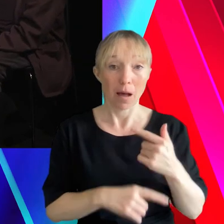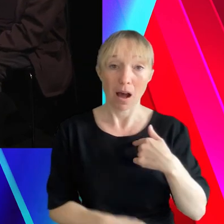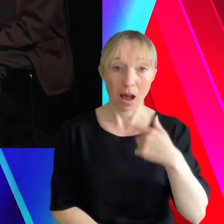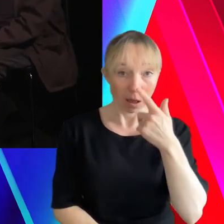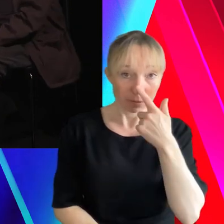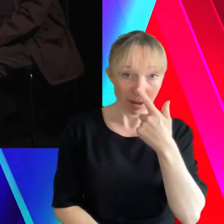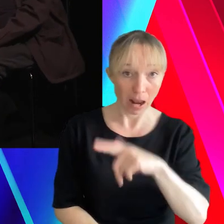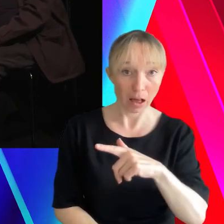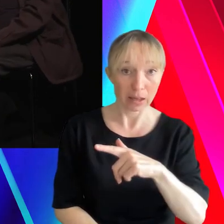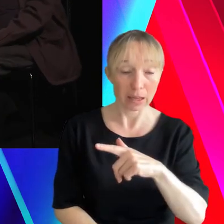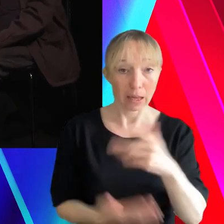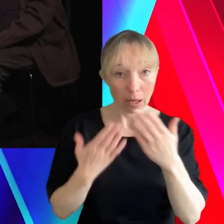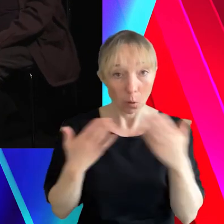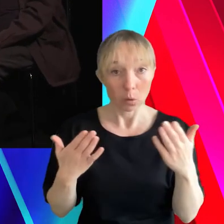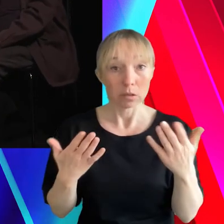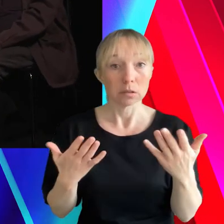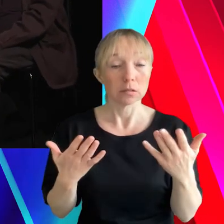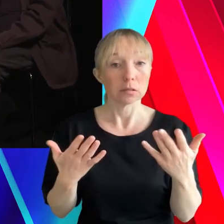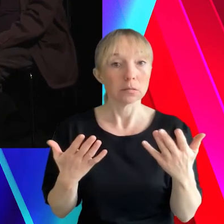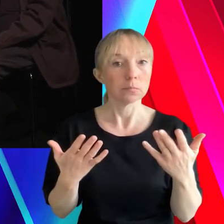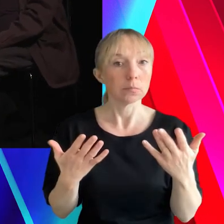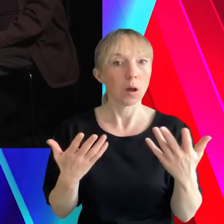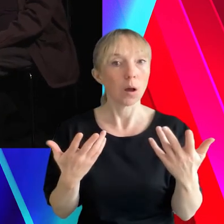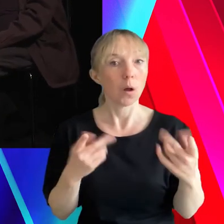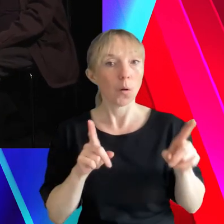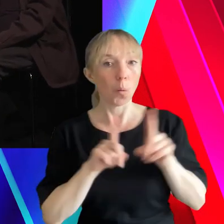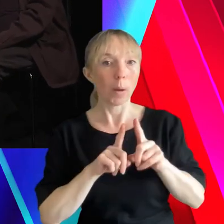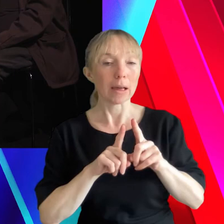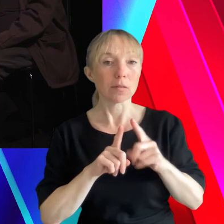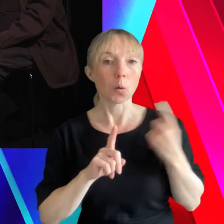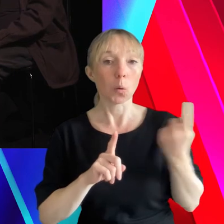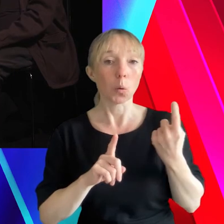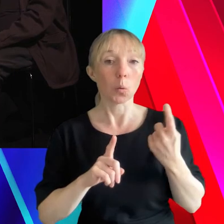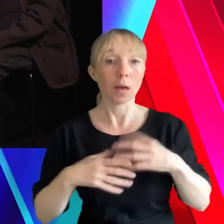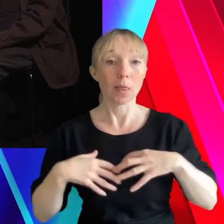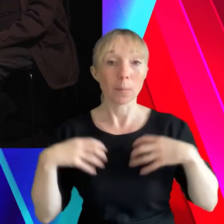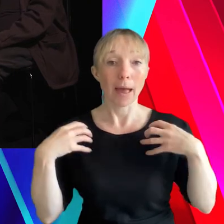privilege of being, along with the Mayor of London, mm-hmm.